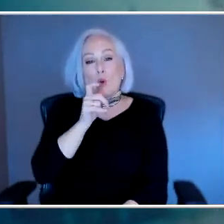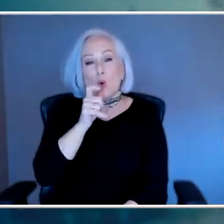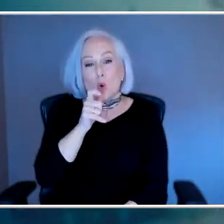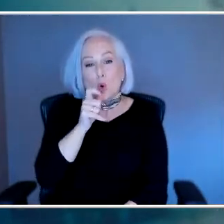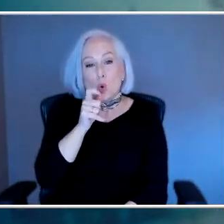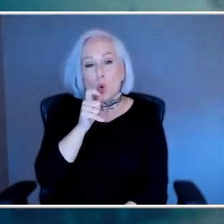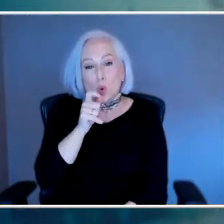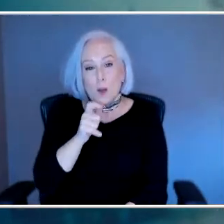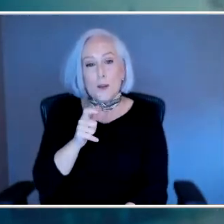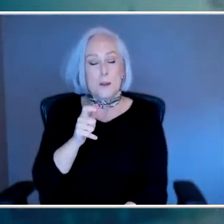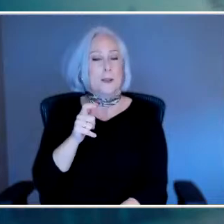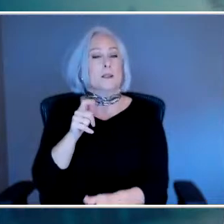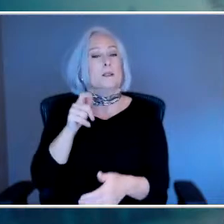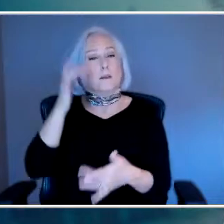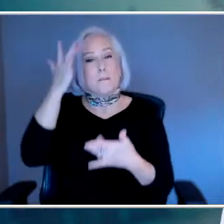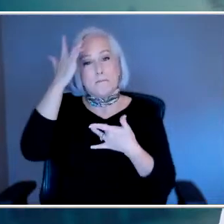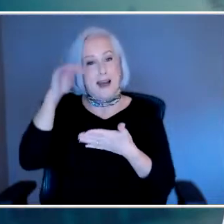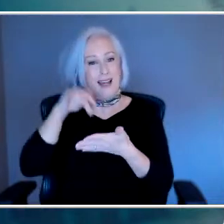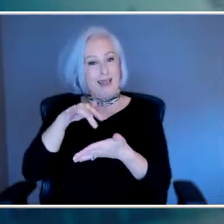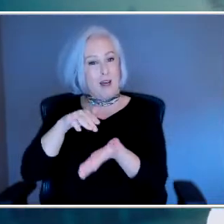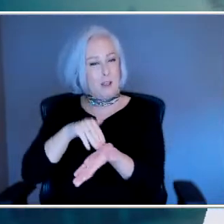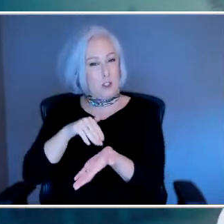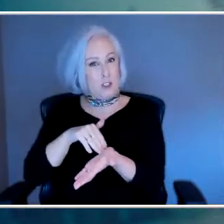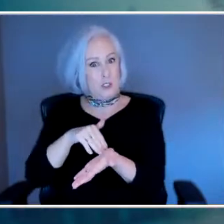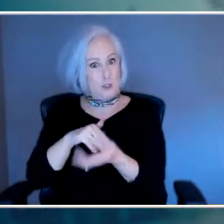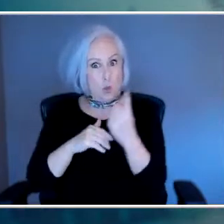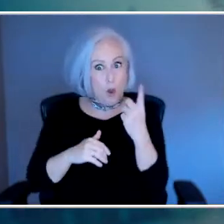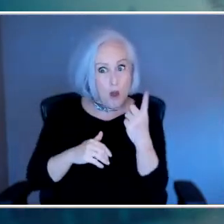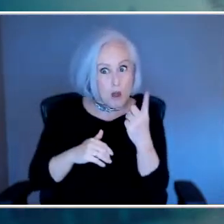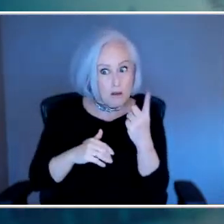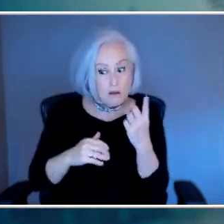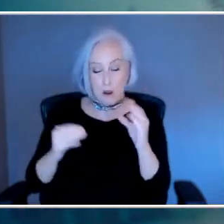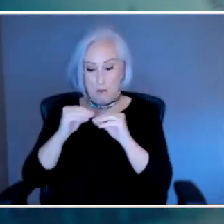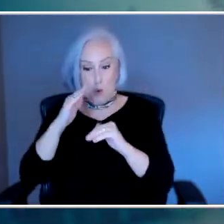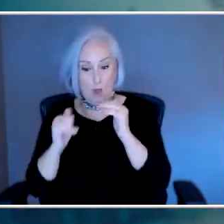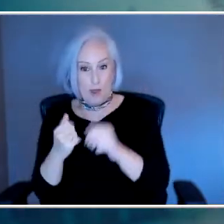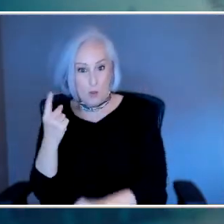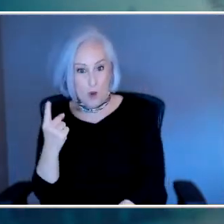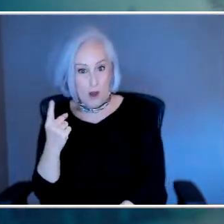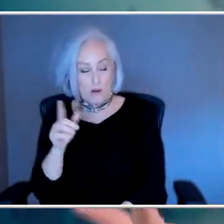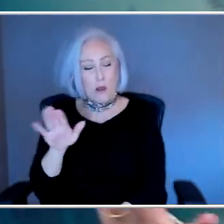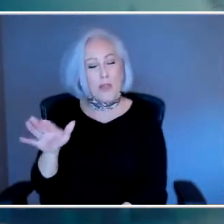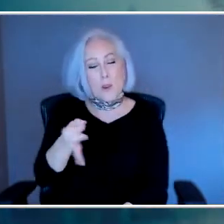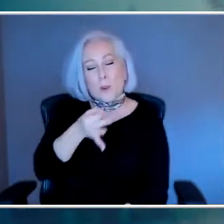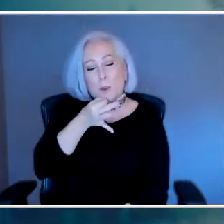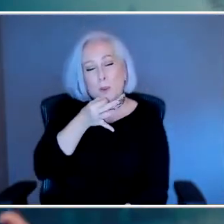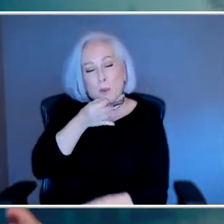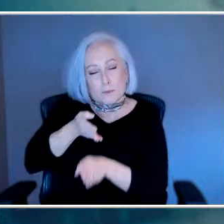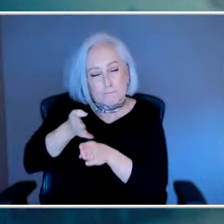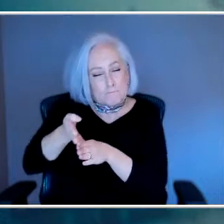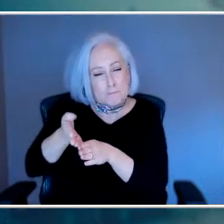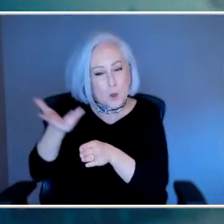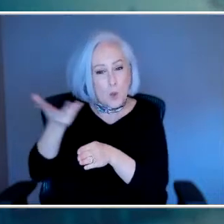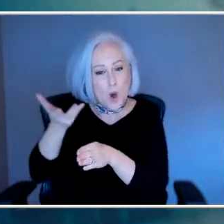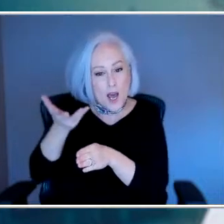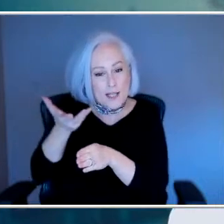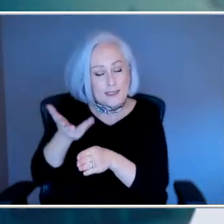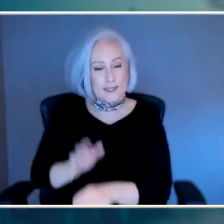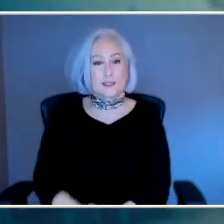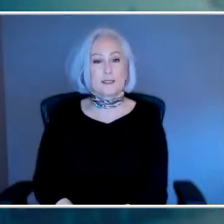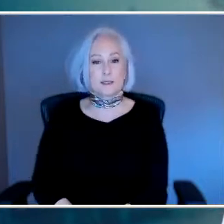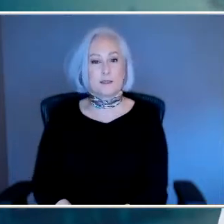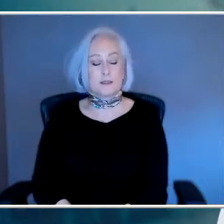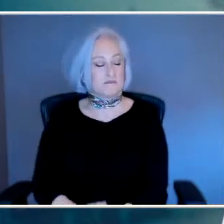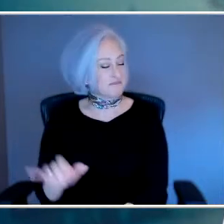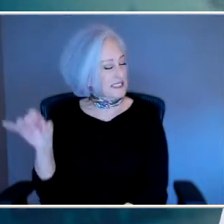this? Was there more than one pathologist? What is their area of expertise? Those are all very fair questions. Just like before you come to a consultation